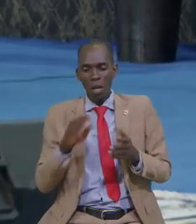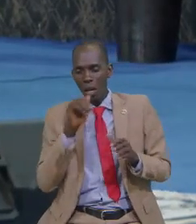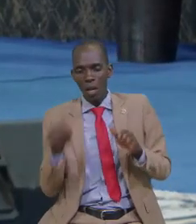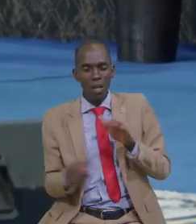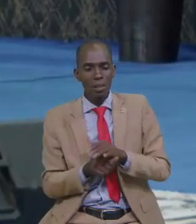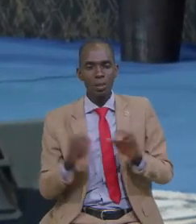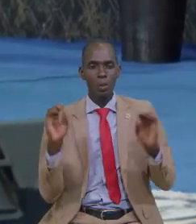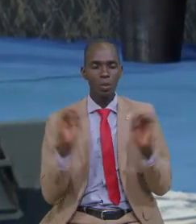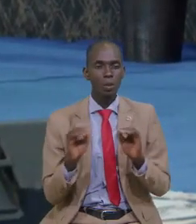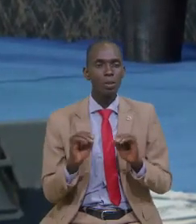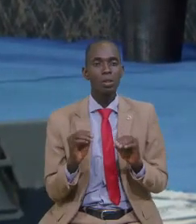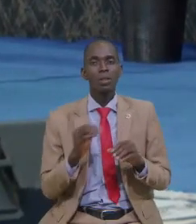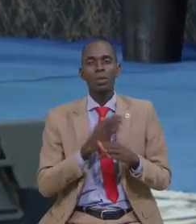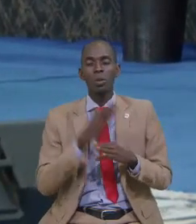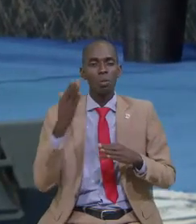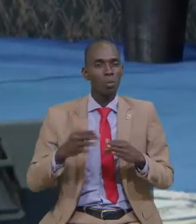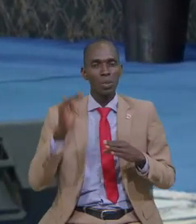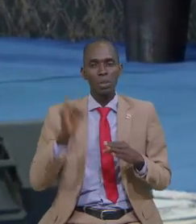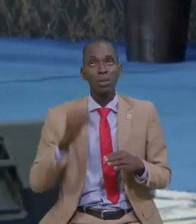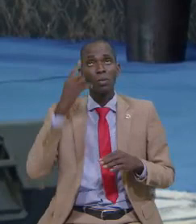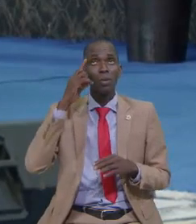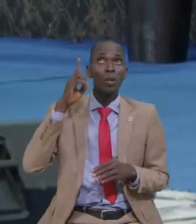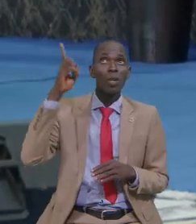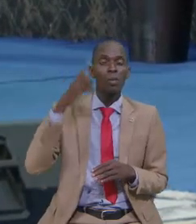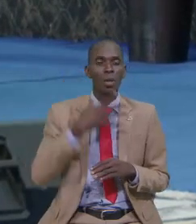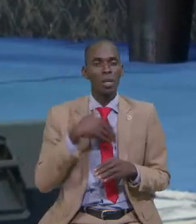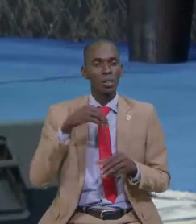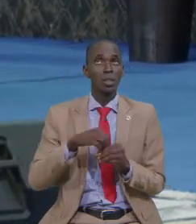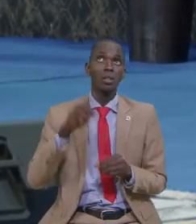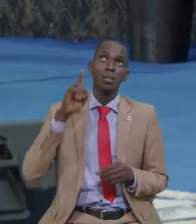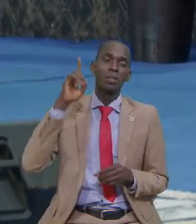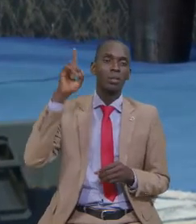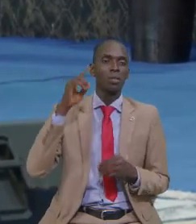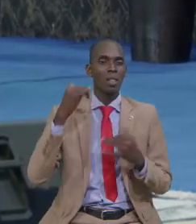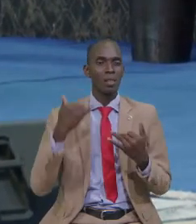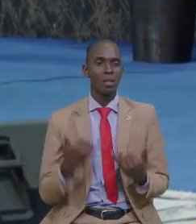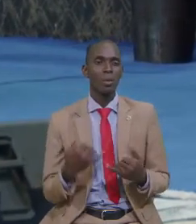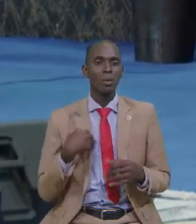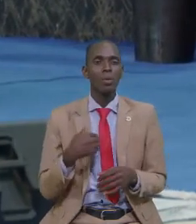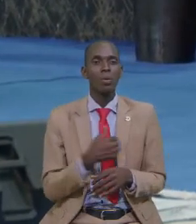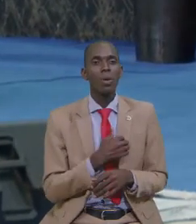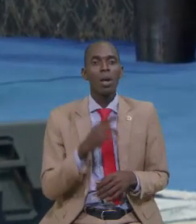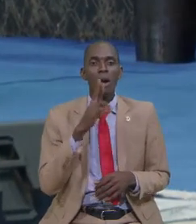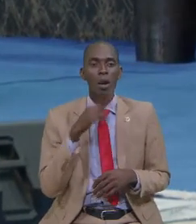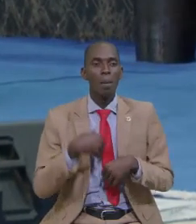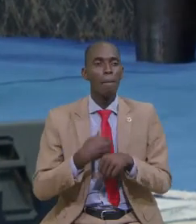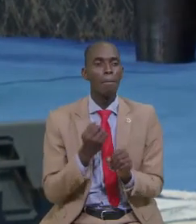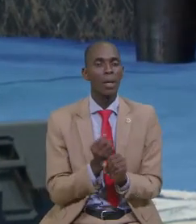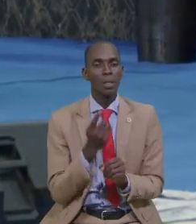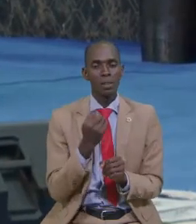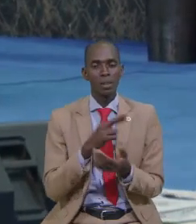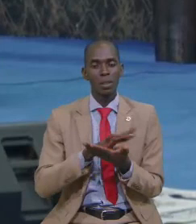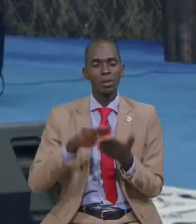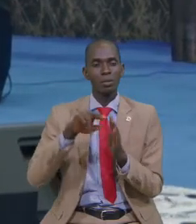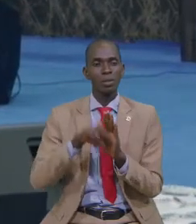absolutely, for him and in him, now we are made the righteousness